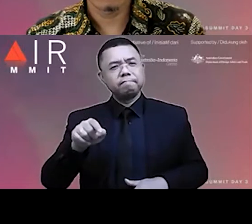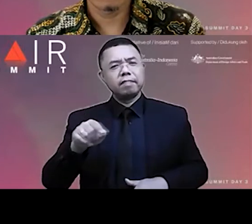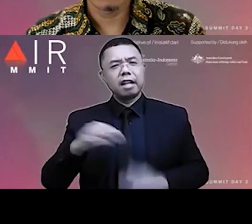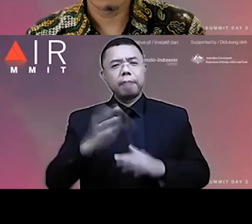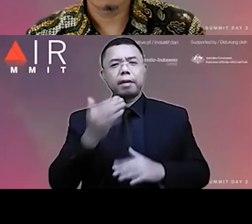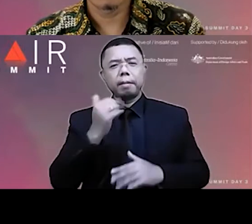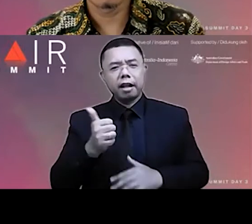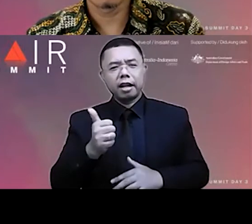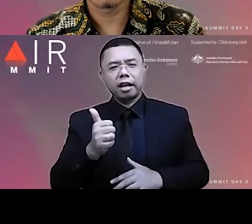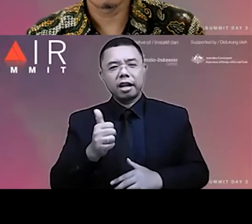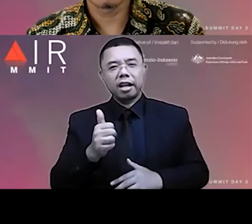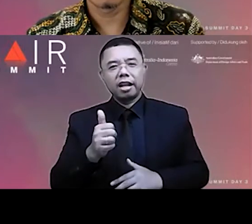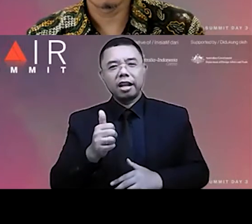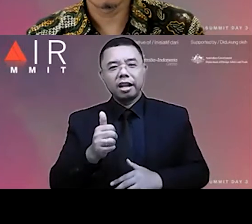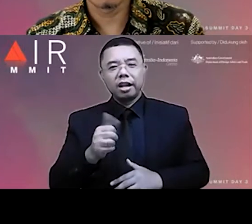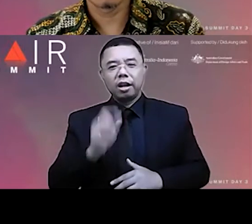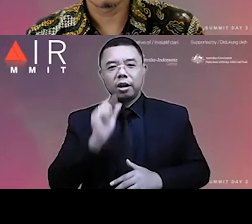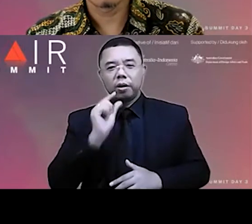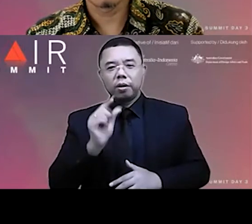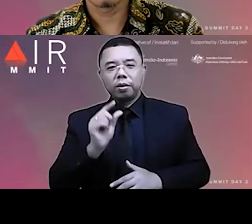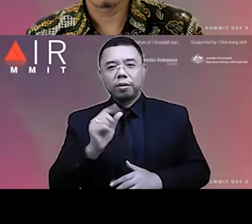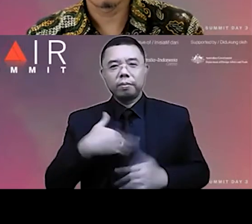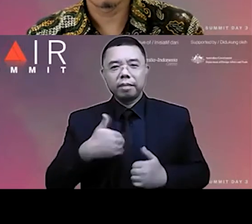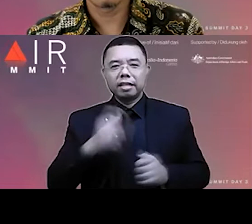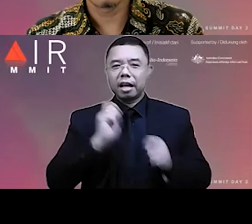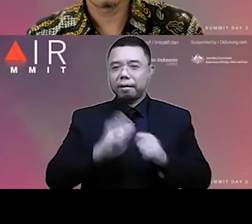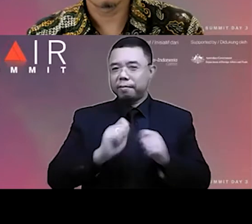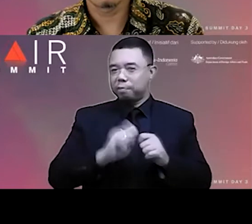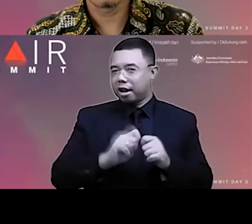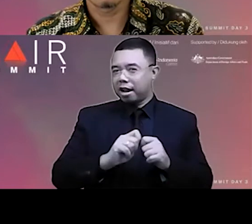save for every, to create like safety net for everybody.